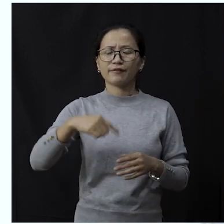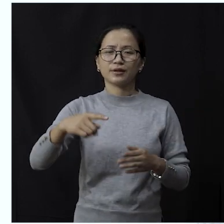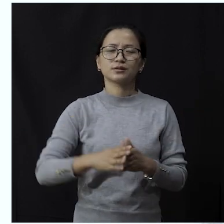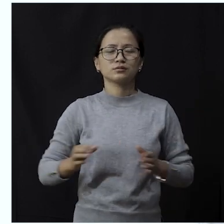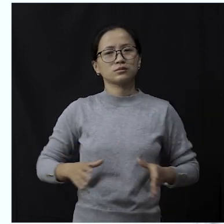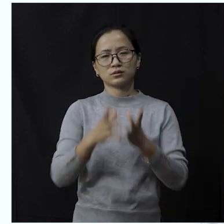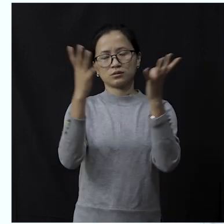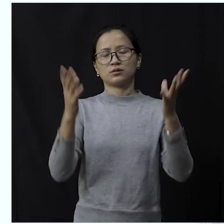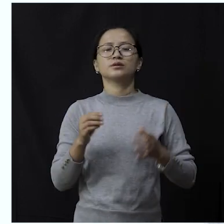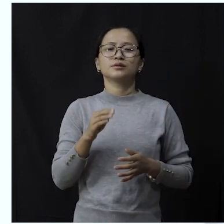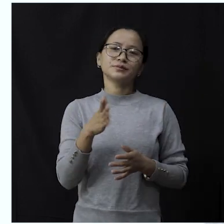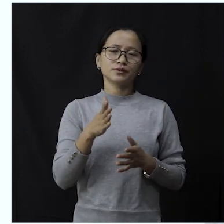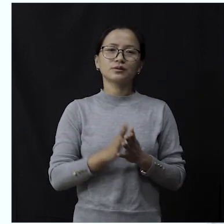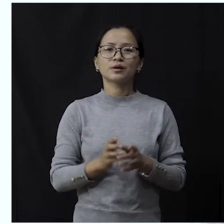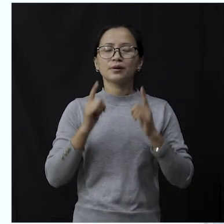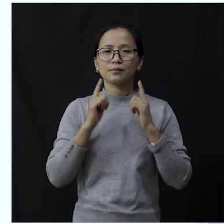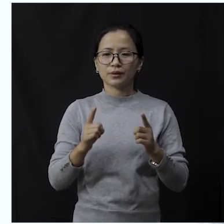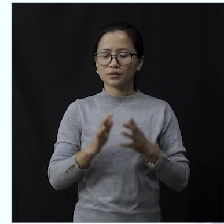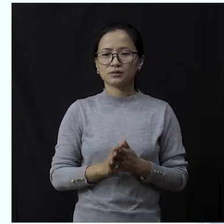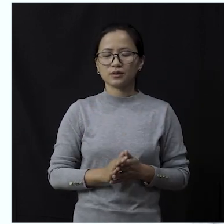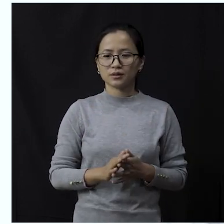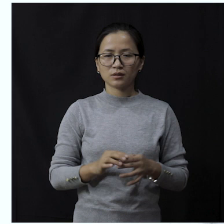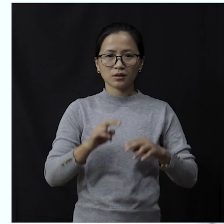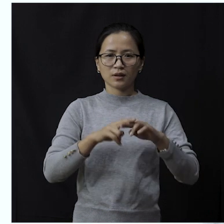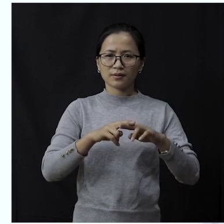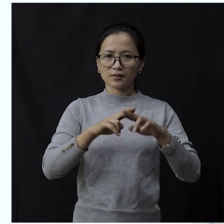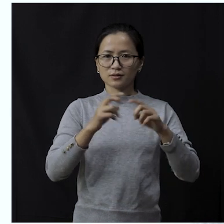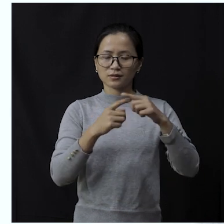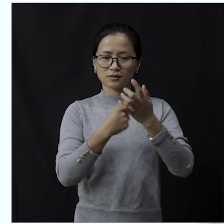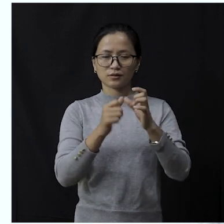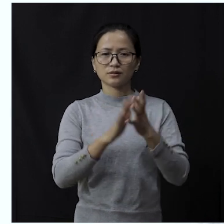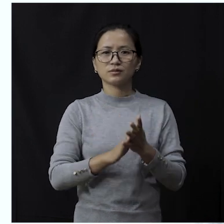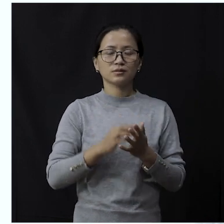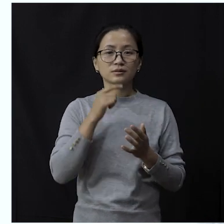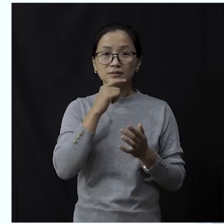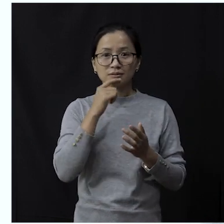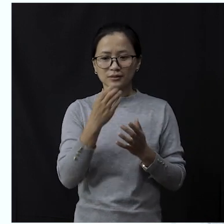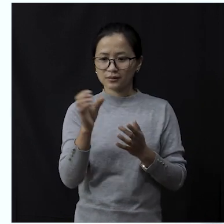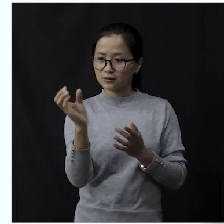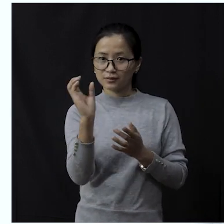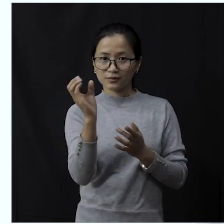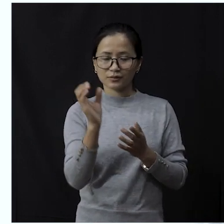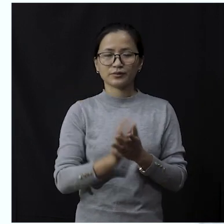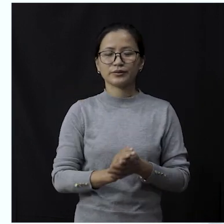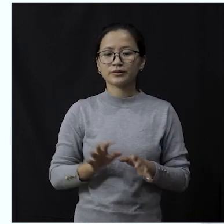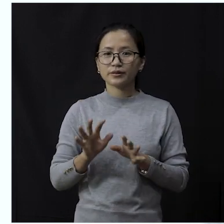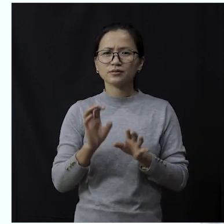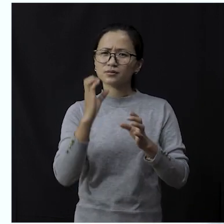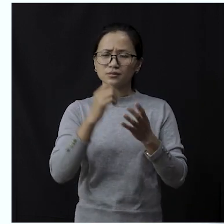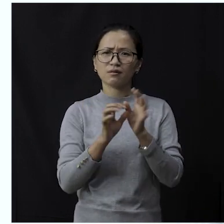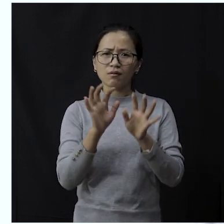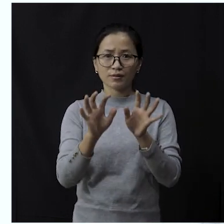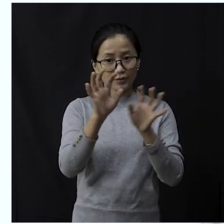on a tree. Sometimes you know that strawberry is a plant which is not a tree, right? It's a creeper.